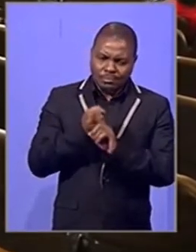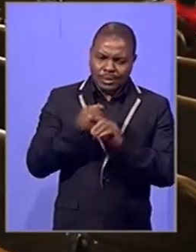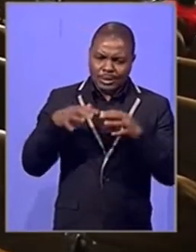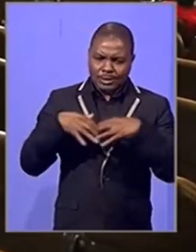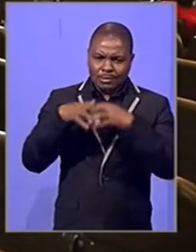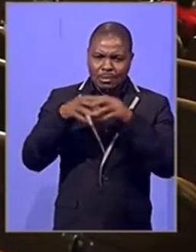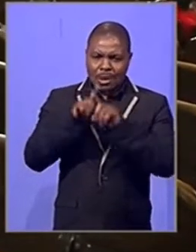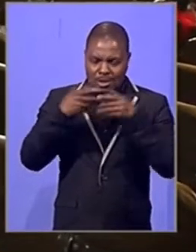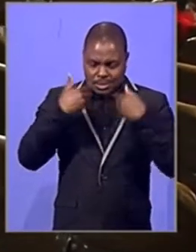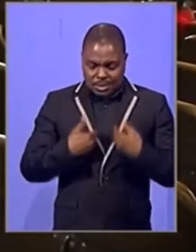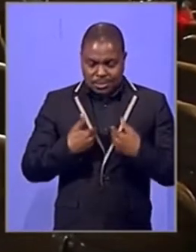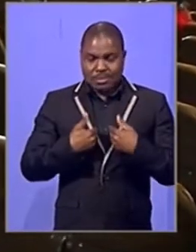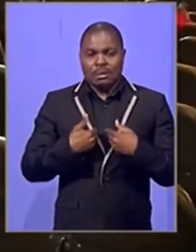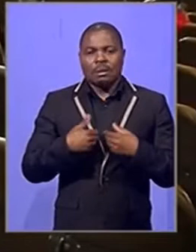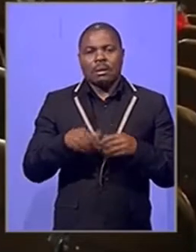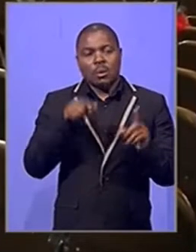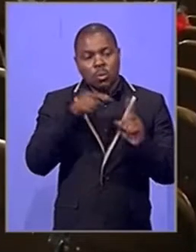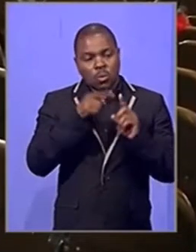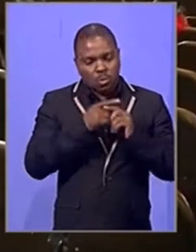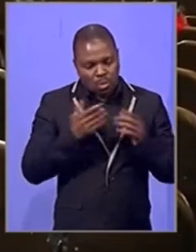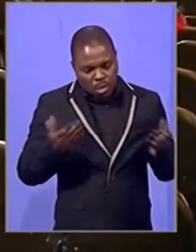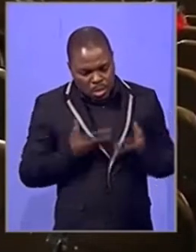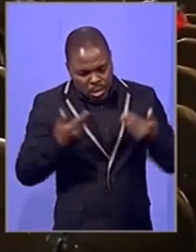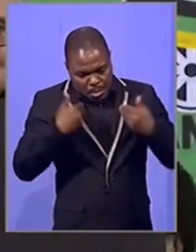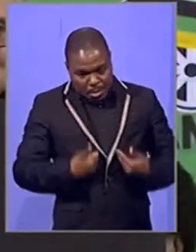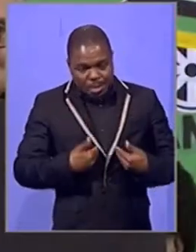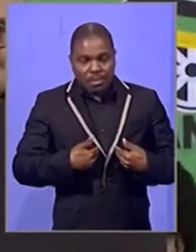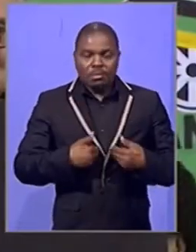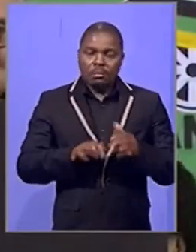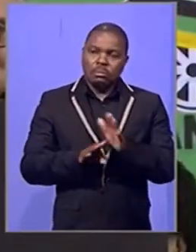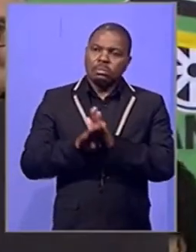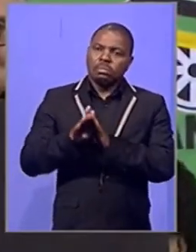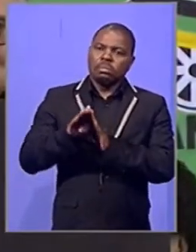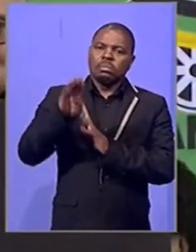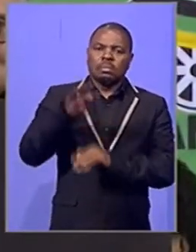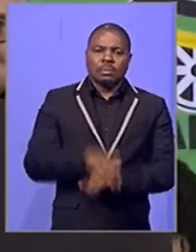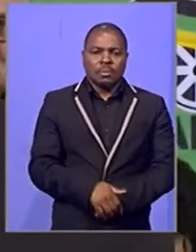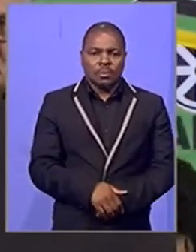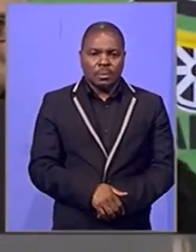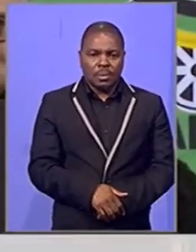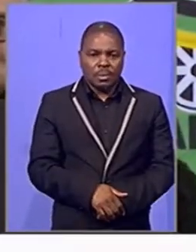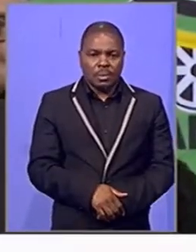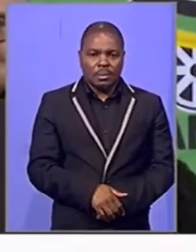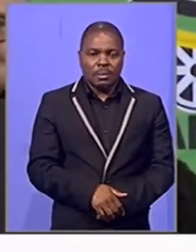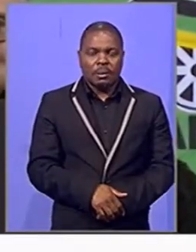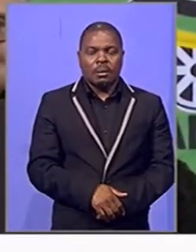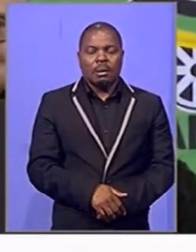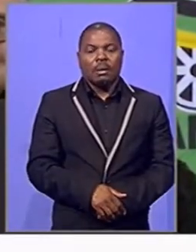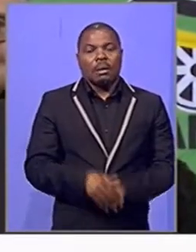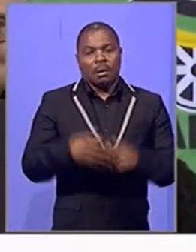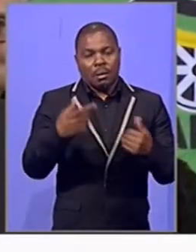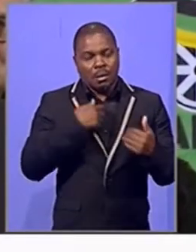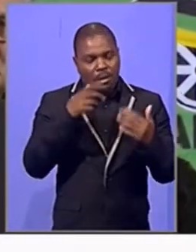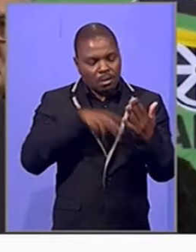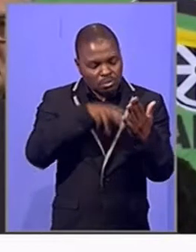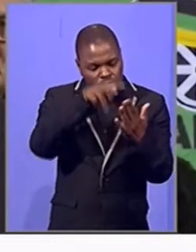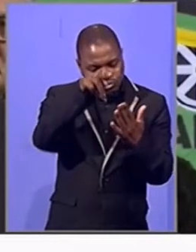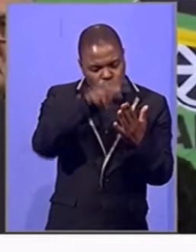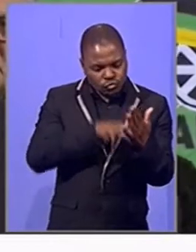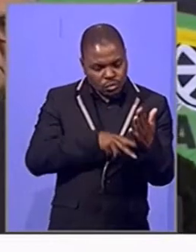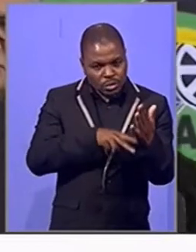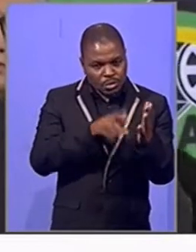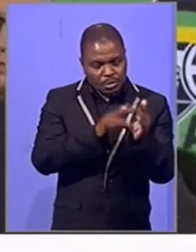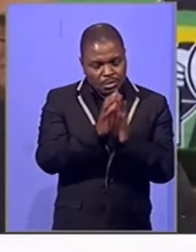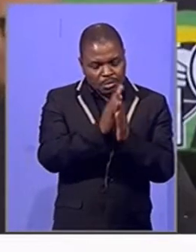like myself. She nurtured me from that stage. To read this particular scripture,